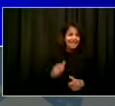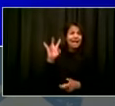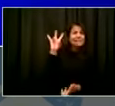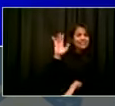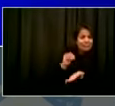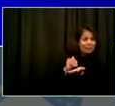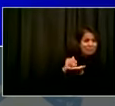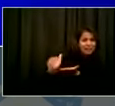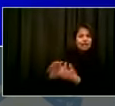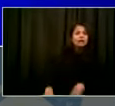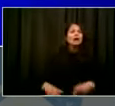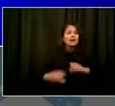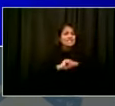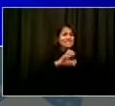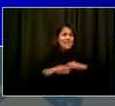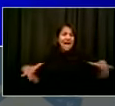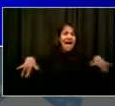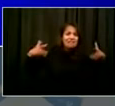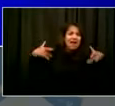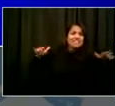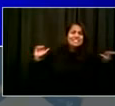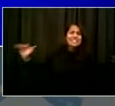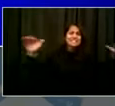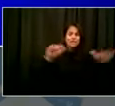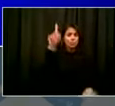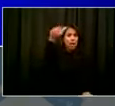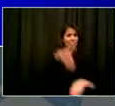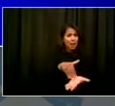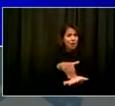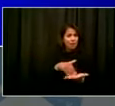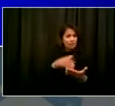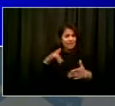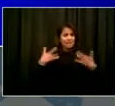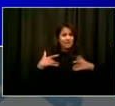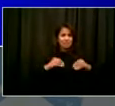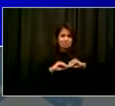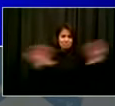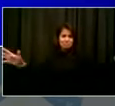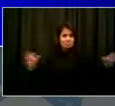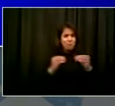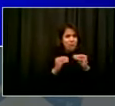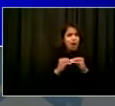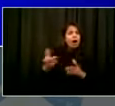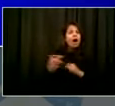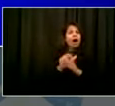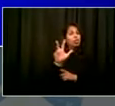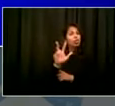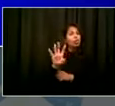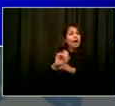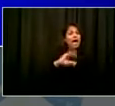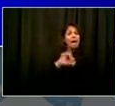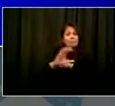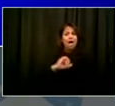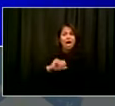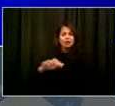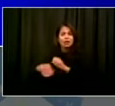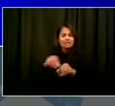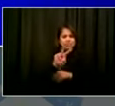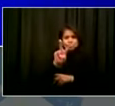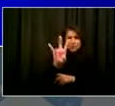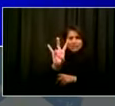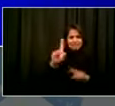click-throughs to the census website. We had 34 media campaigns in 27 languages. And we had everyone from Cardi B